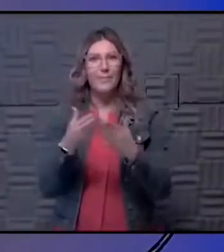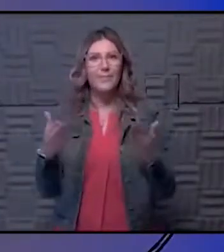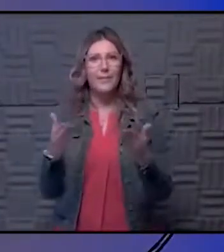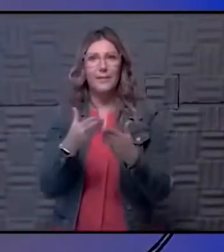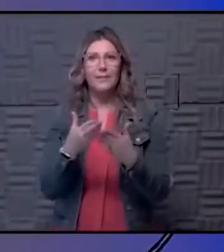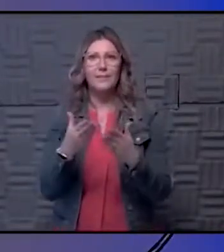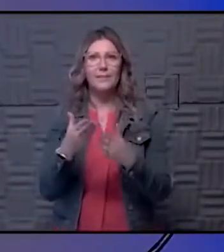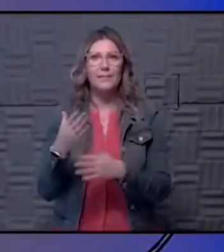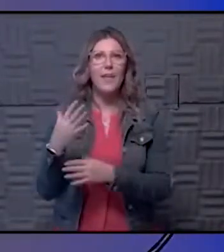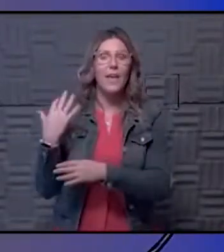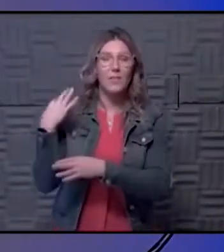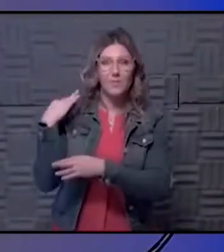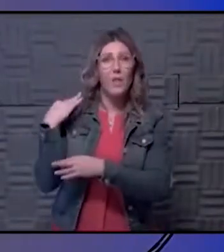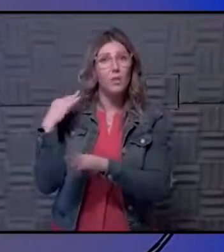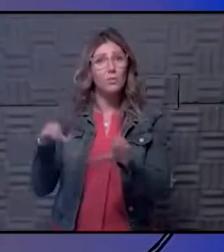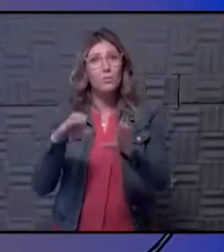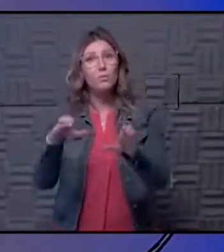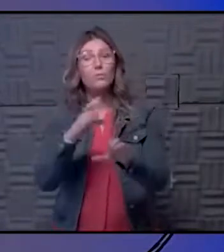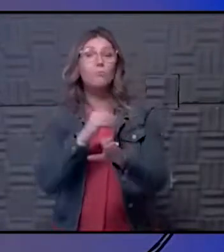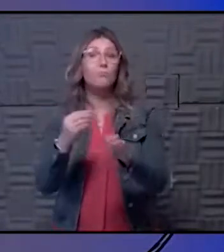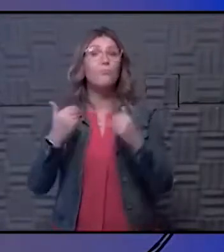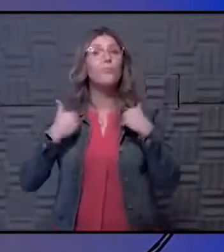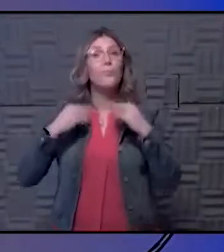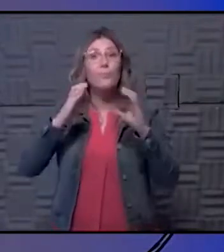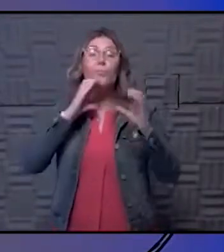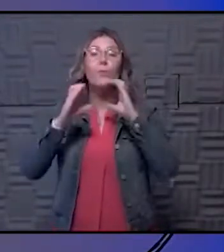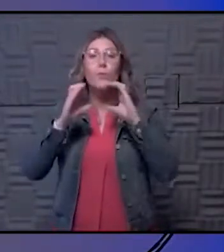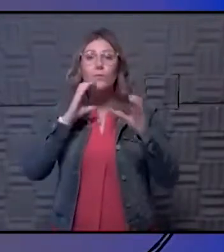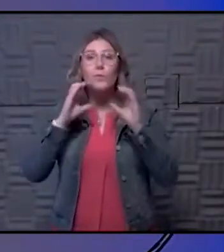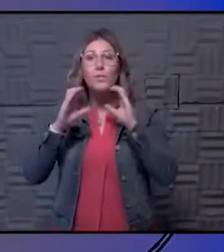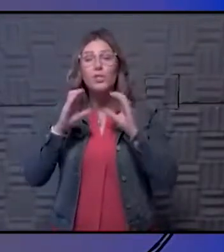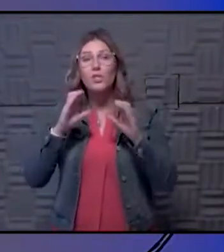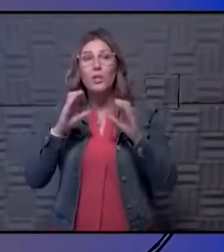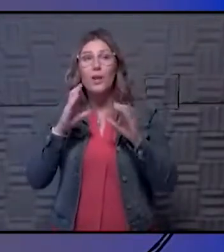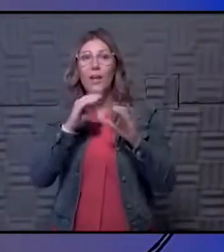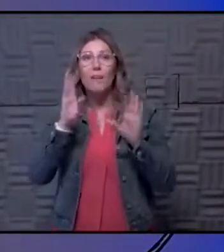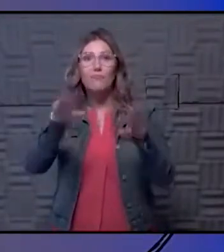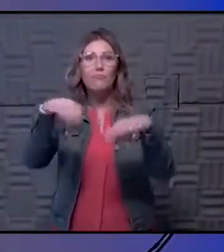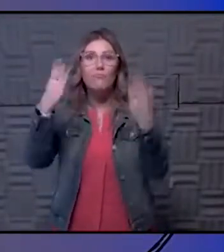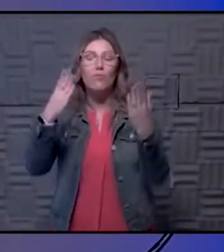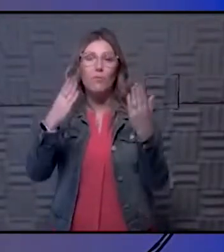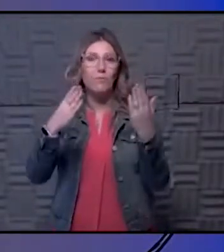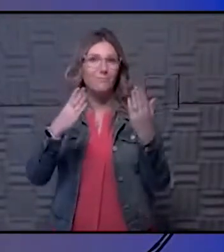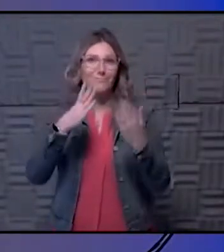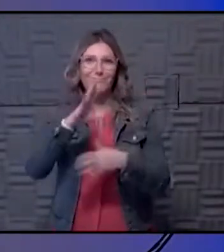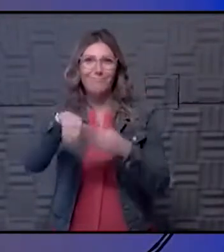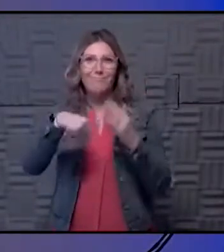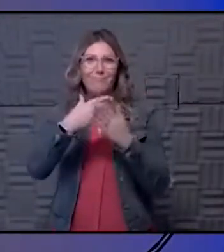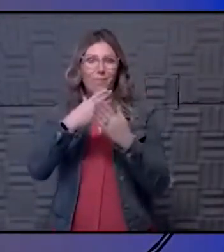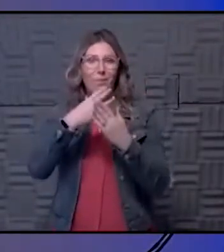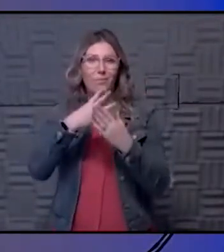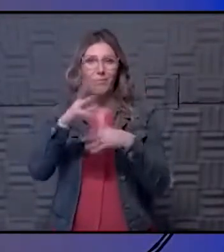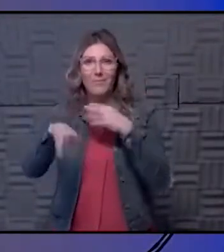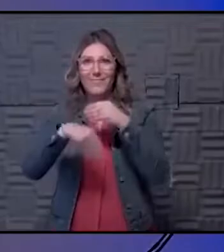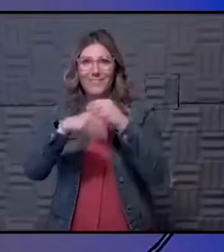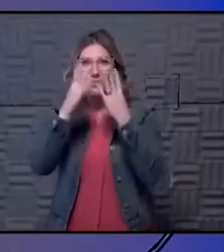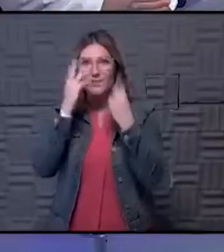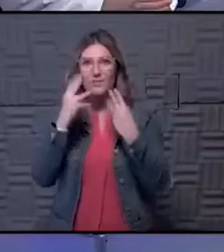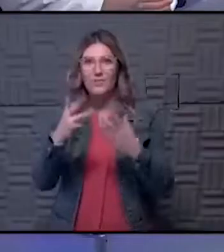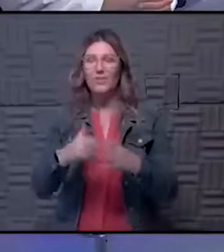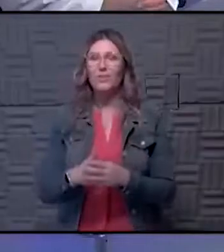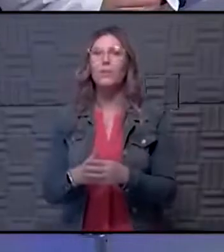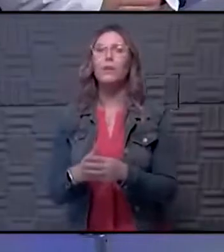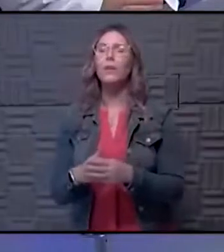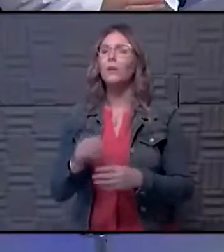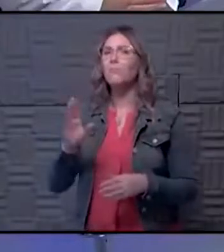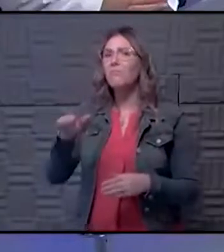our volunteers do. So we would have that conversation and then provide all the additional information to them. And